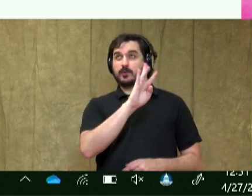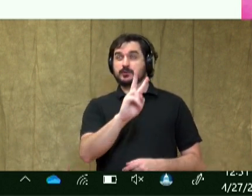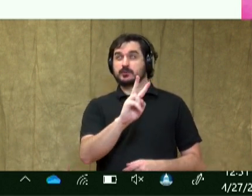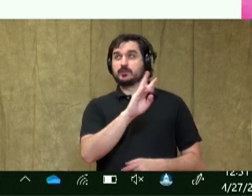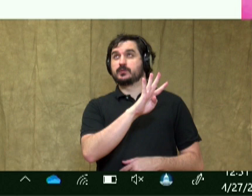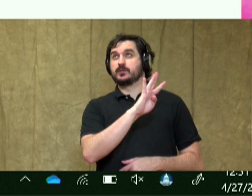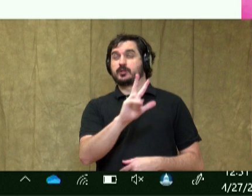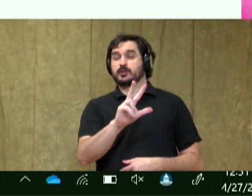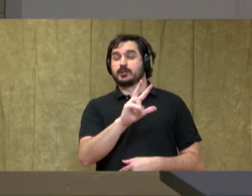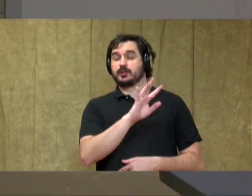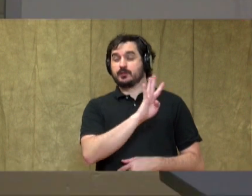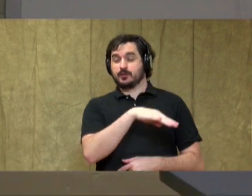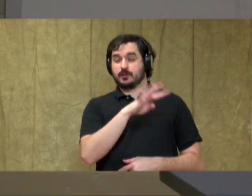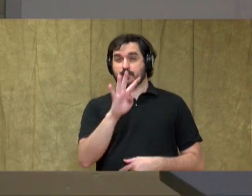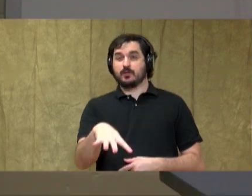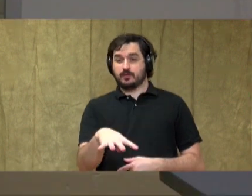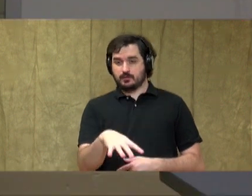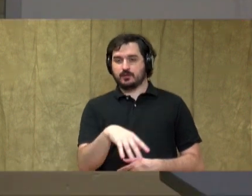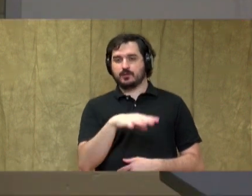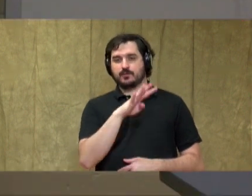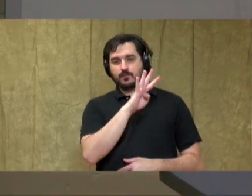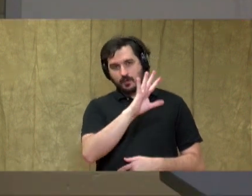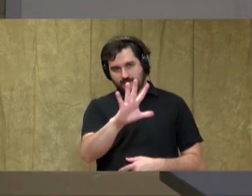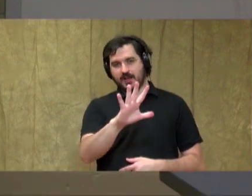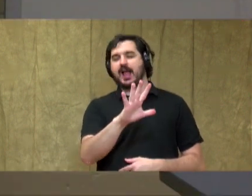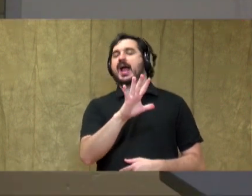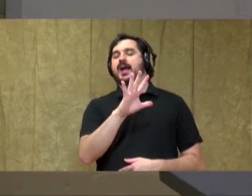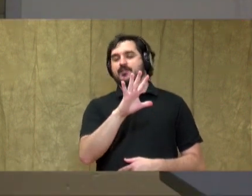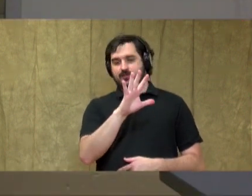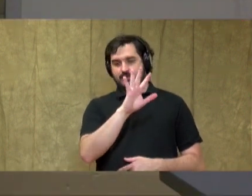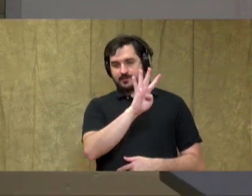42, 43, 44, 45